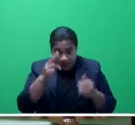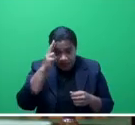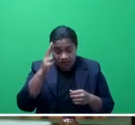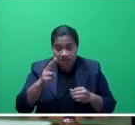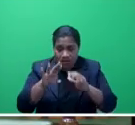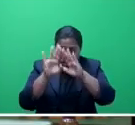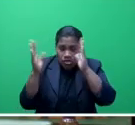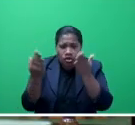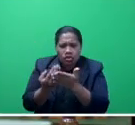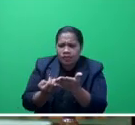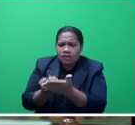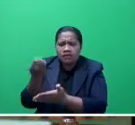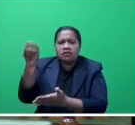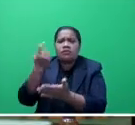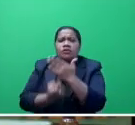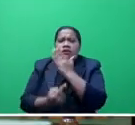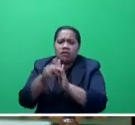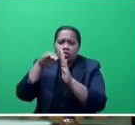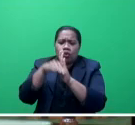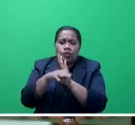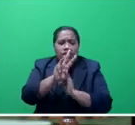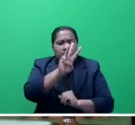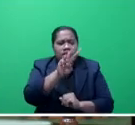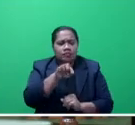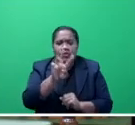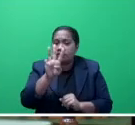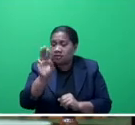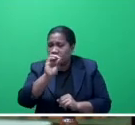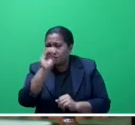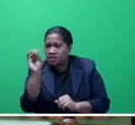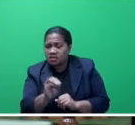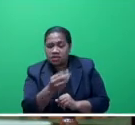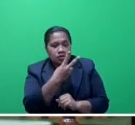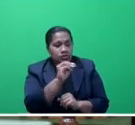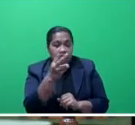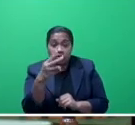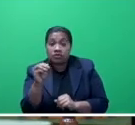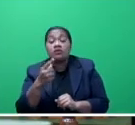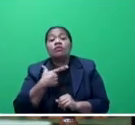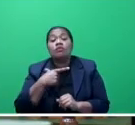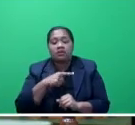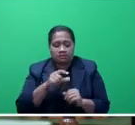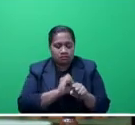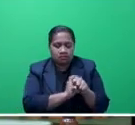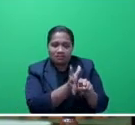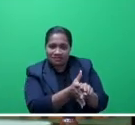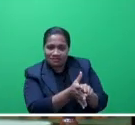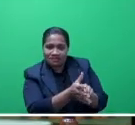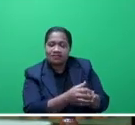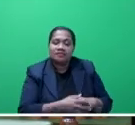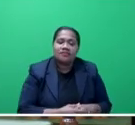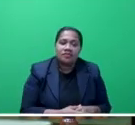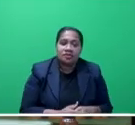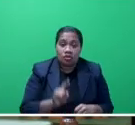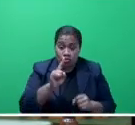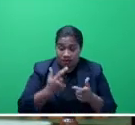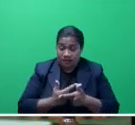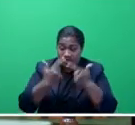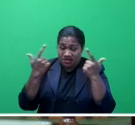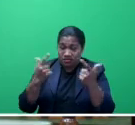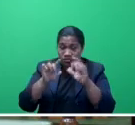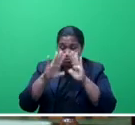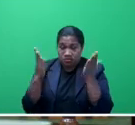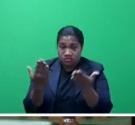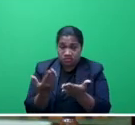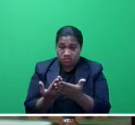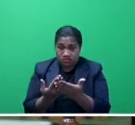economy declined by 3.3% in 2020 due to COVID-19, one of the largest global economic